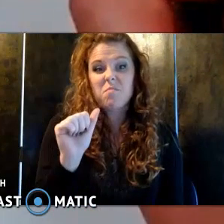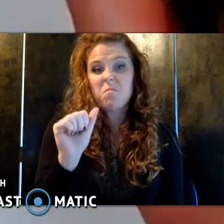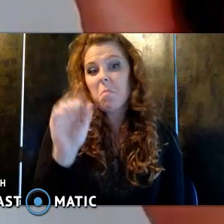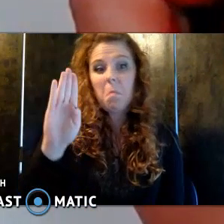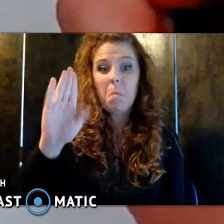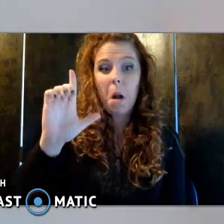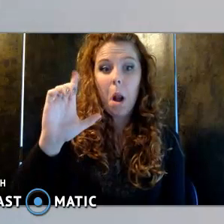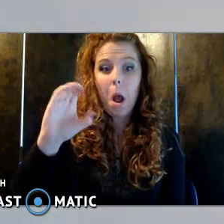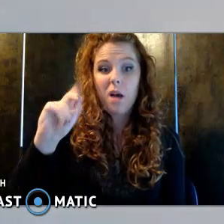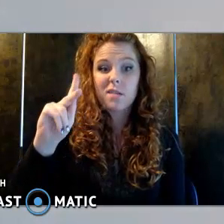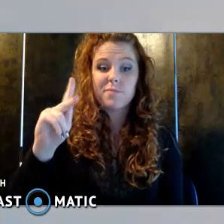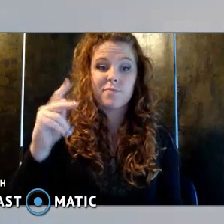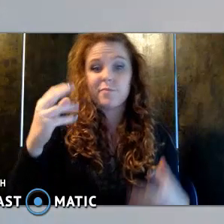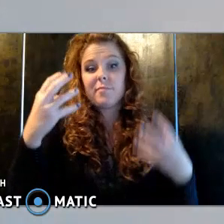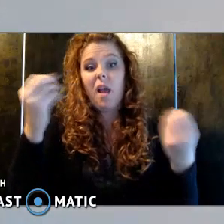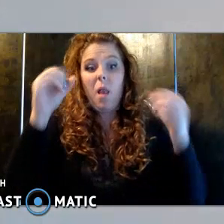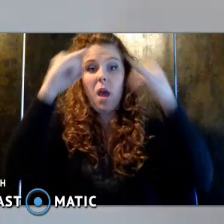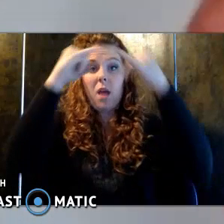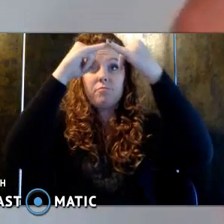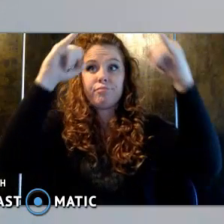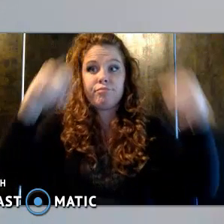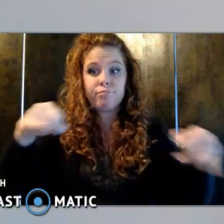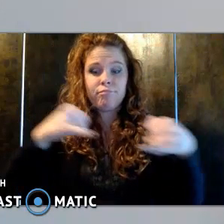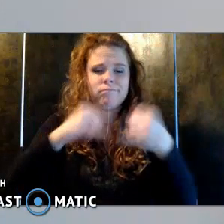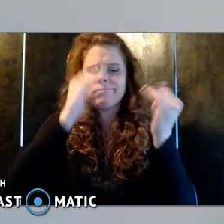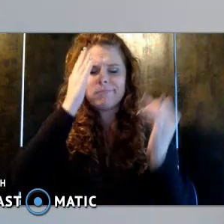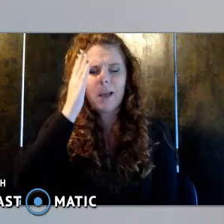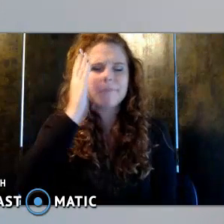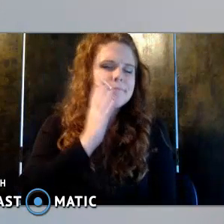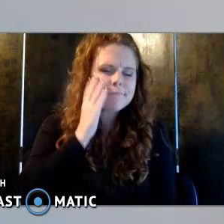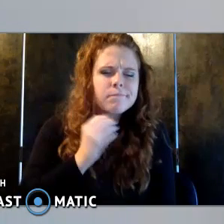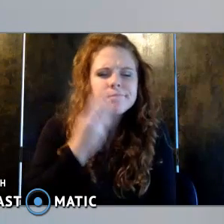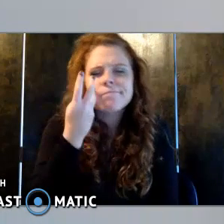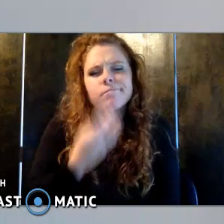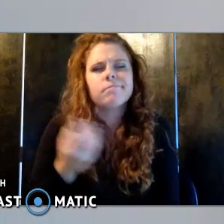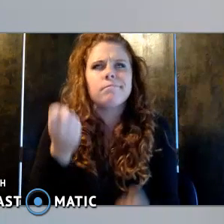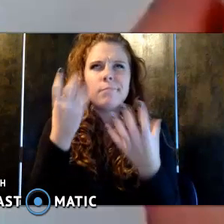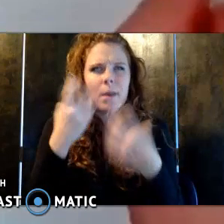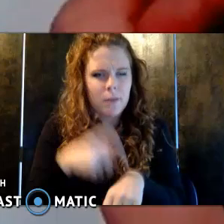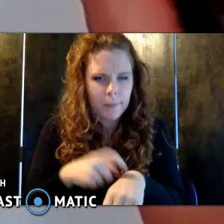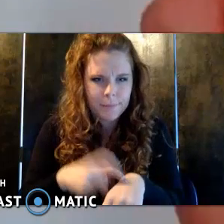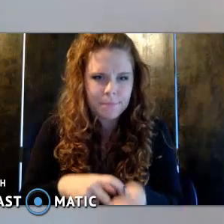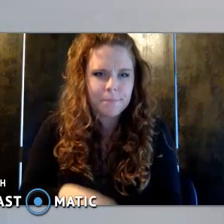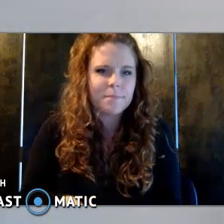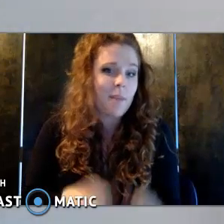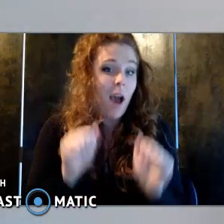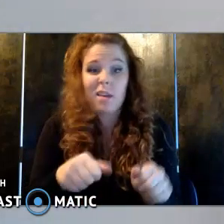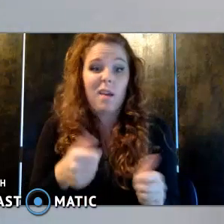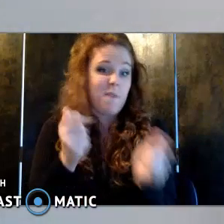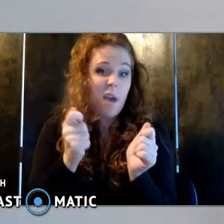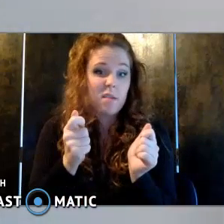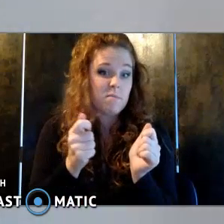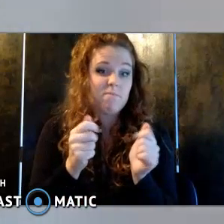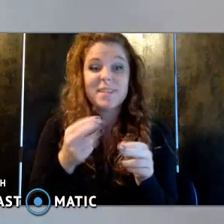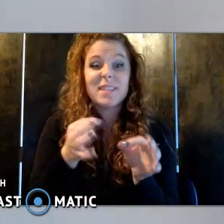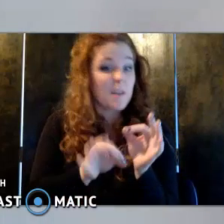the outlines of the A in a block because I've done block letters, a million times. So I can do it like that, and that's